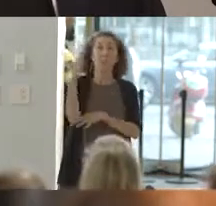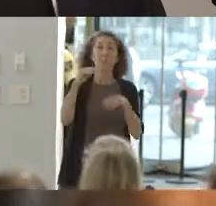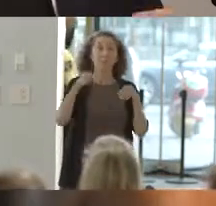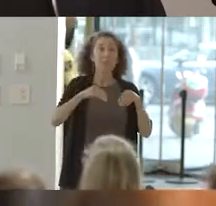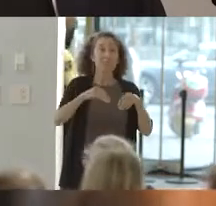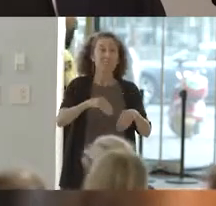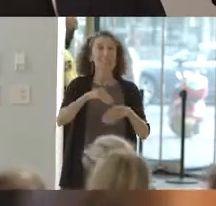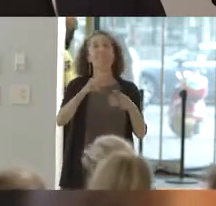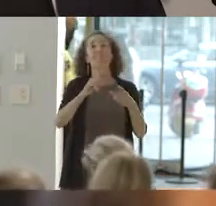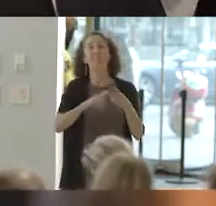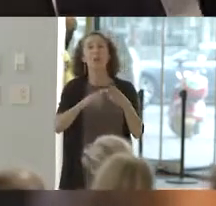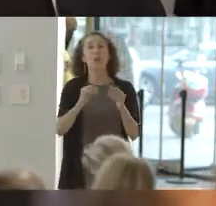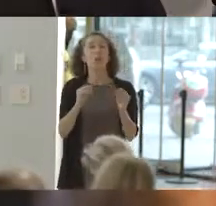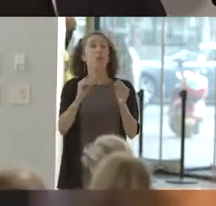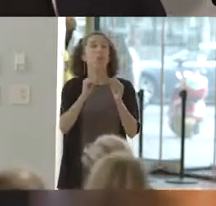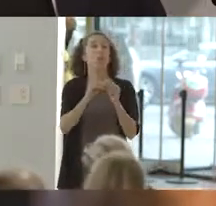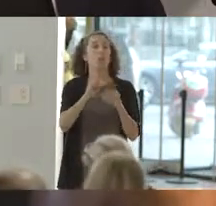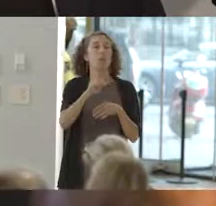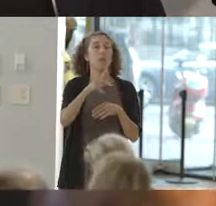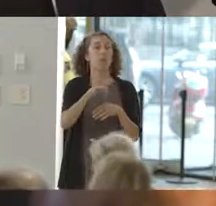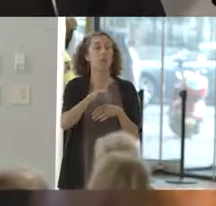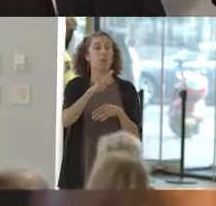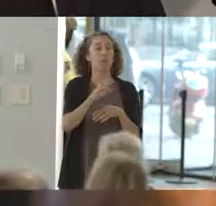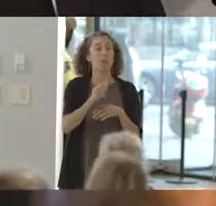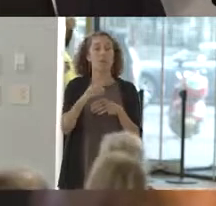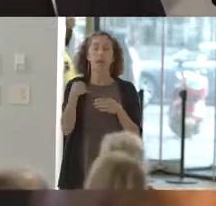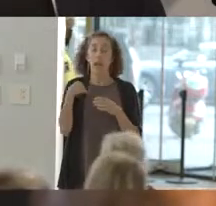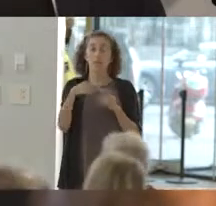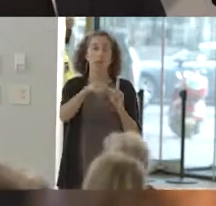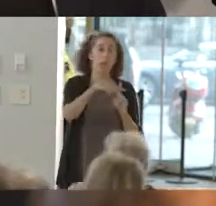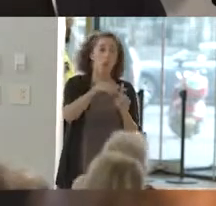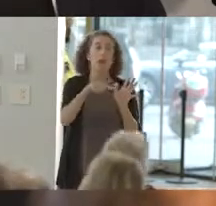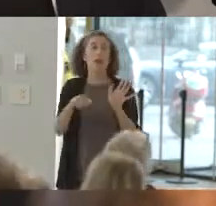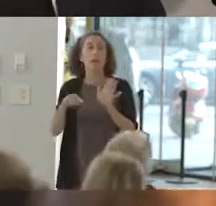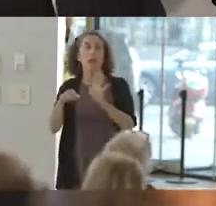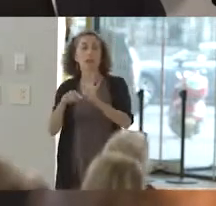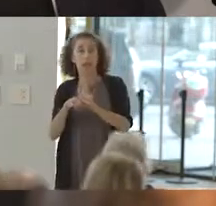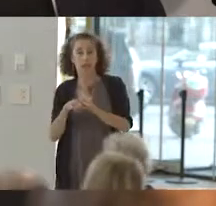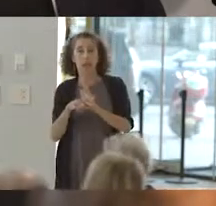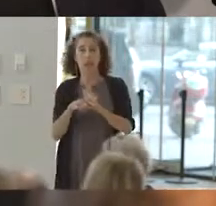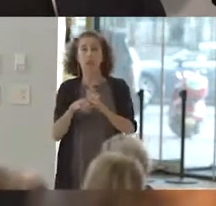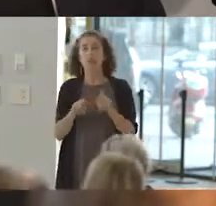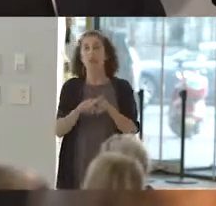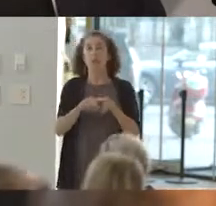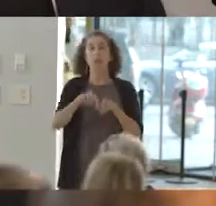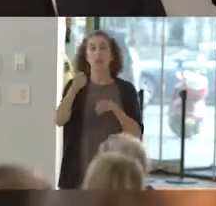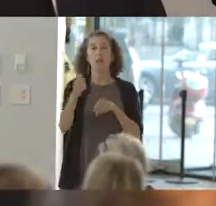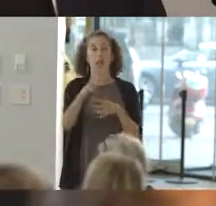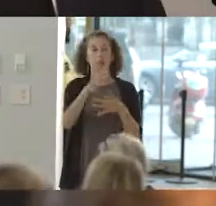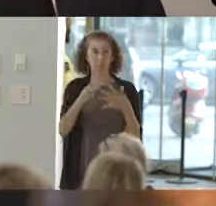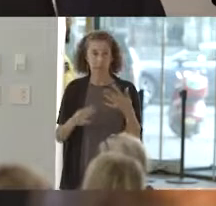between sort of urban design result, but then also permitting schedule and some other